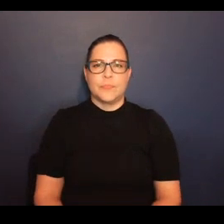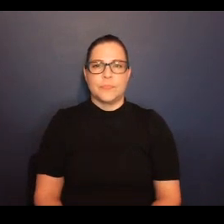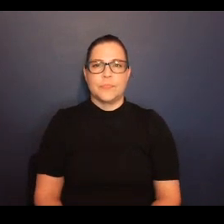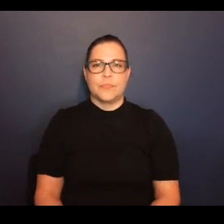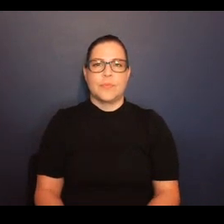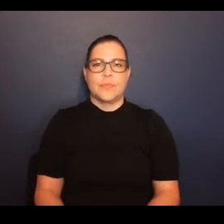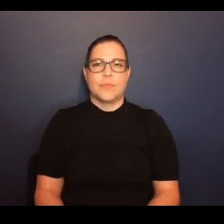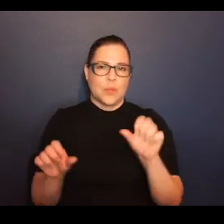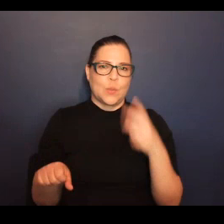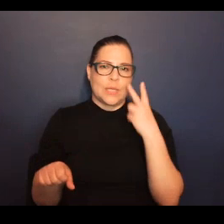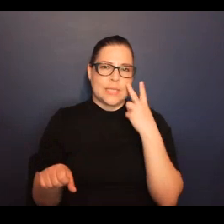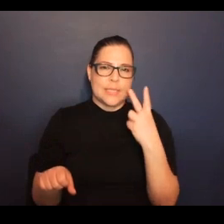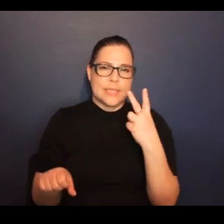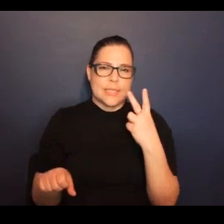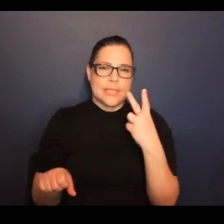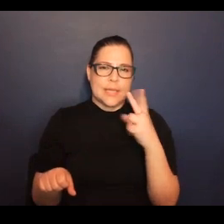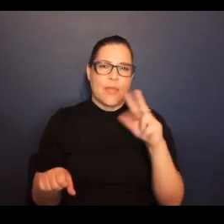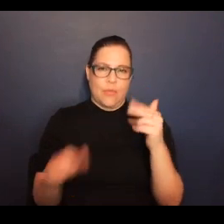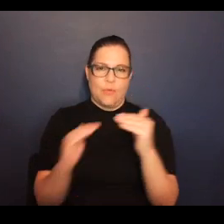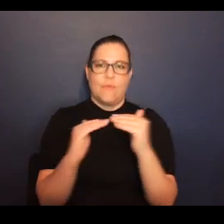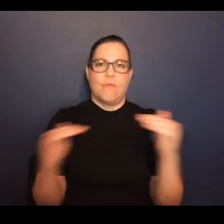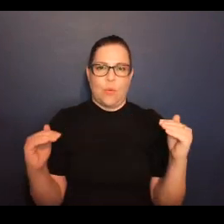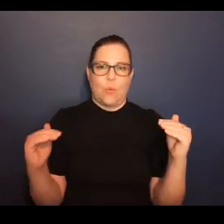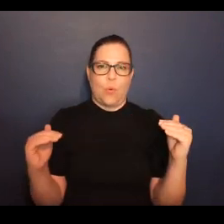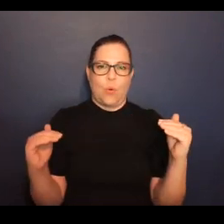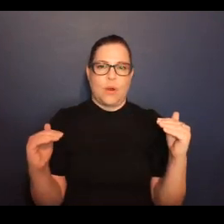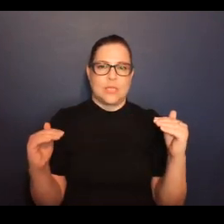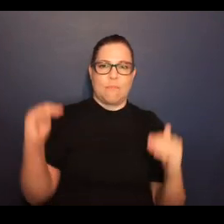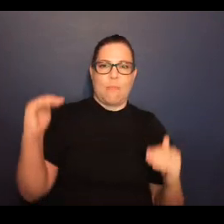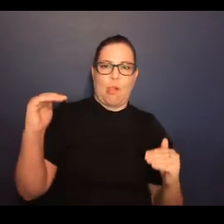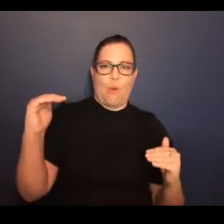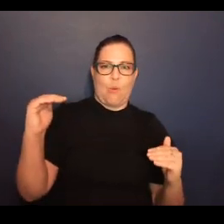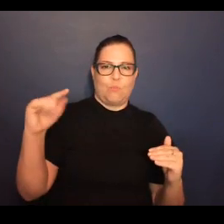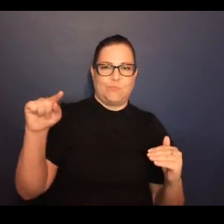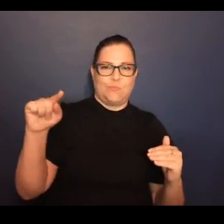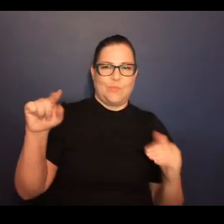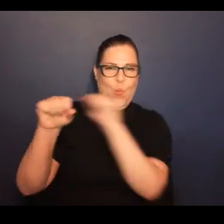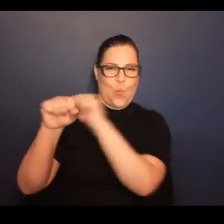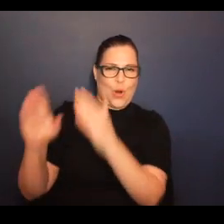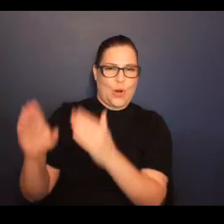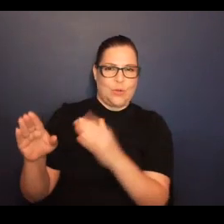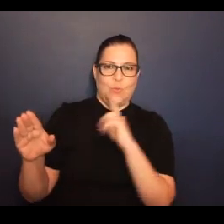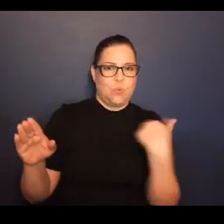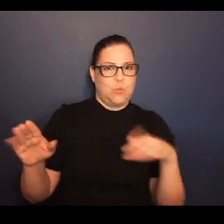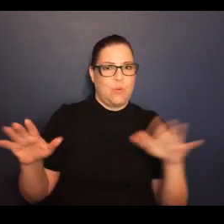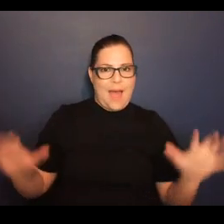you can see on the third floor, just below where they were working. You can see it's very active.